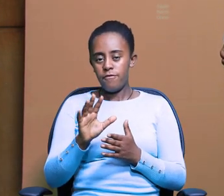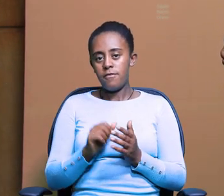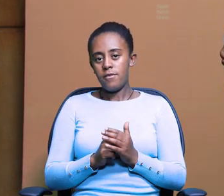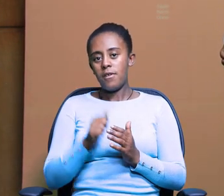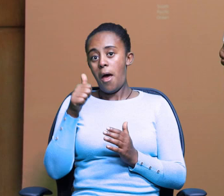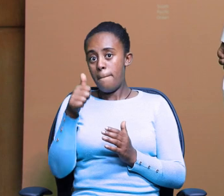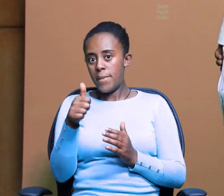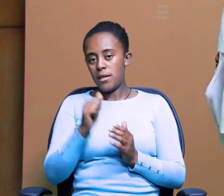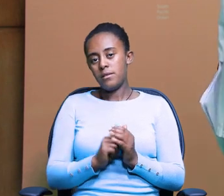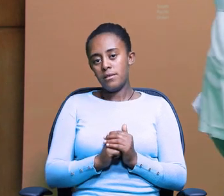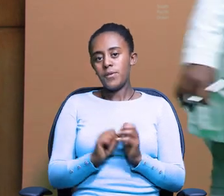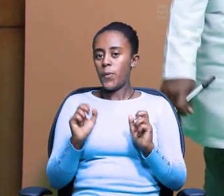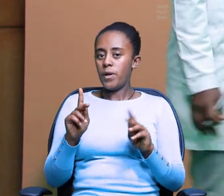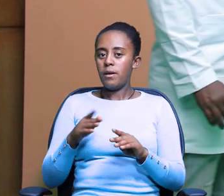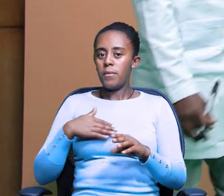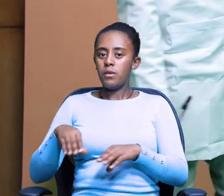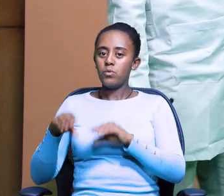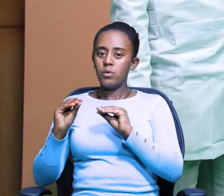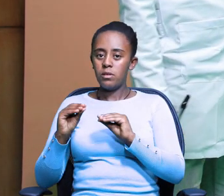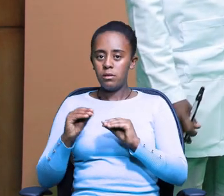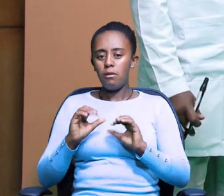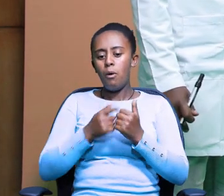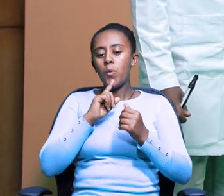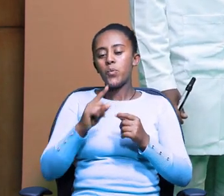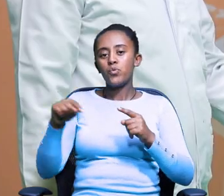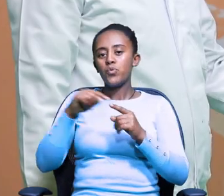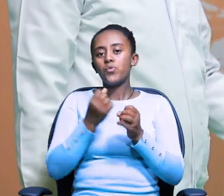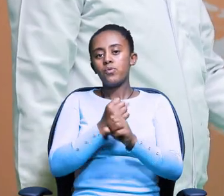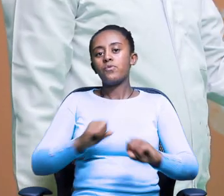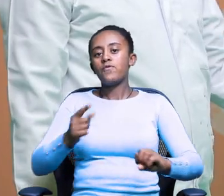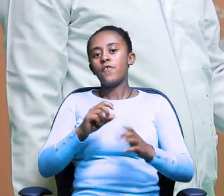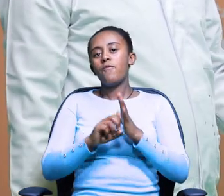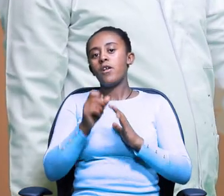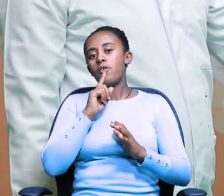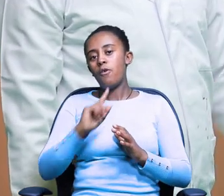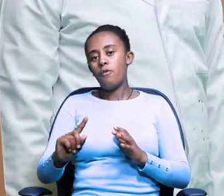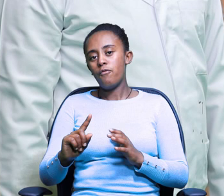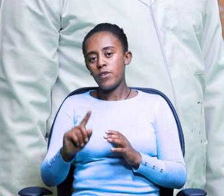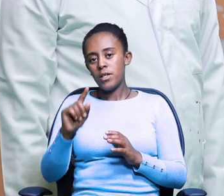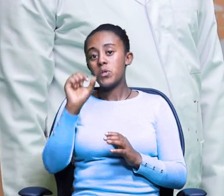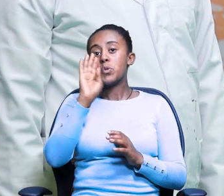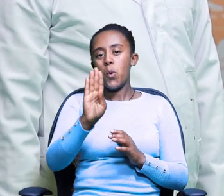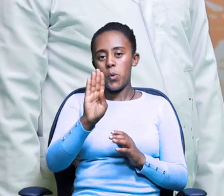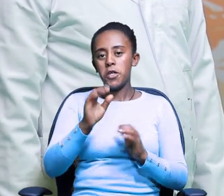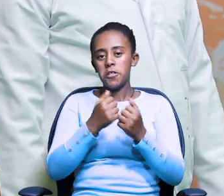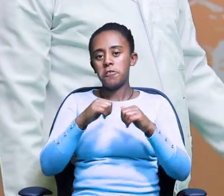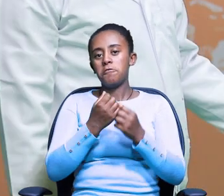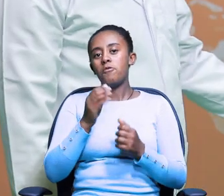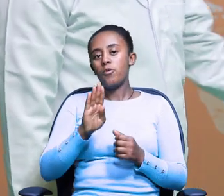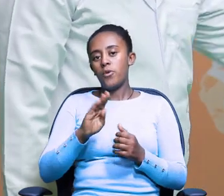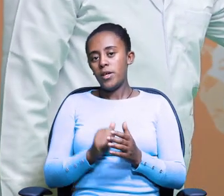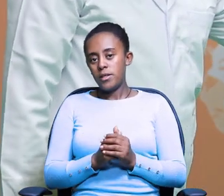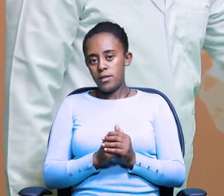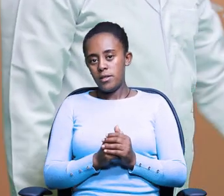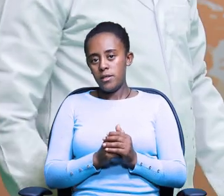ampere. Okay, my student, this is how to solve the value of magnetic field of the solenoid. Let us